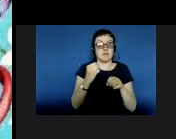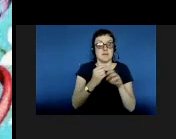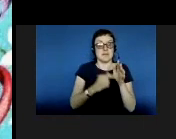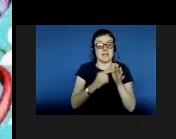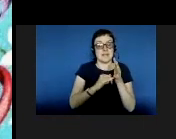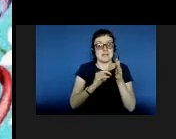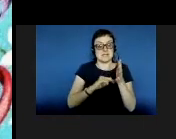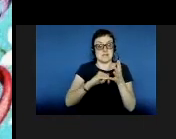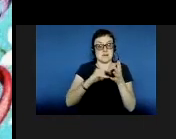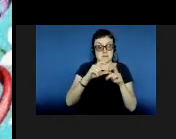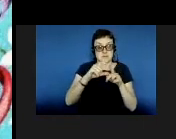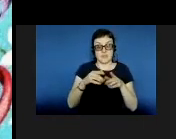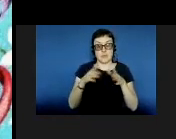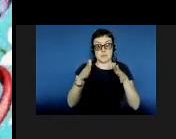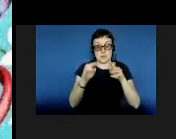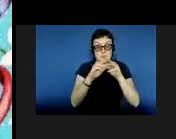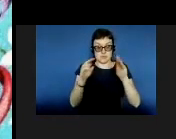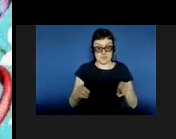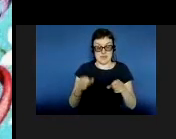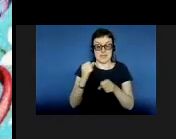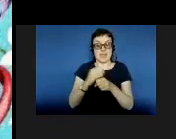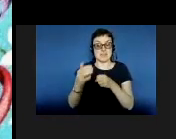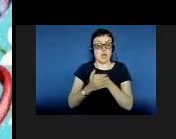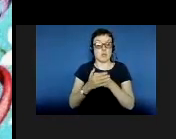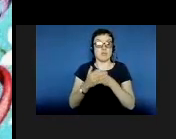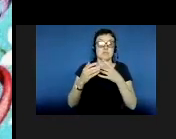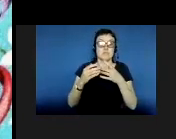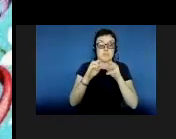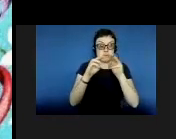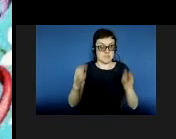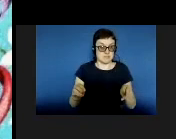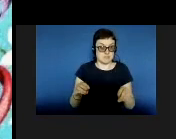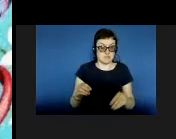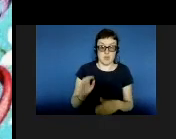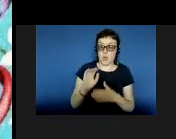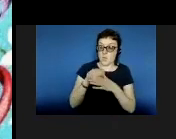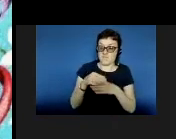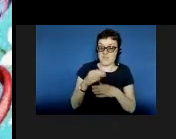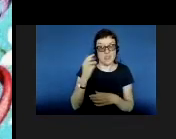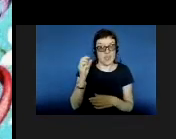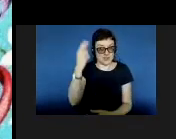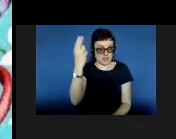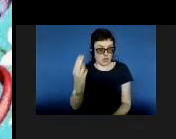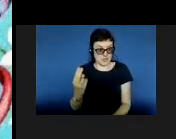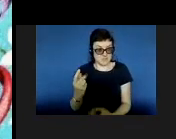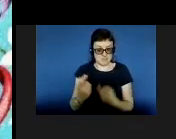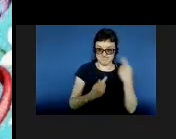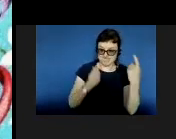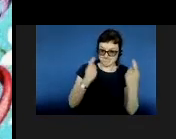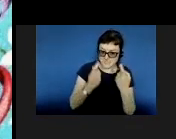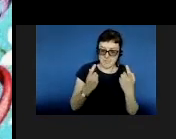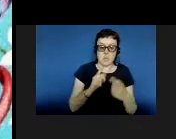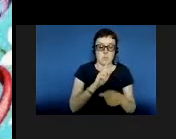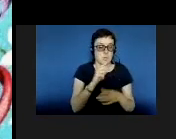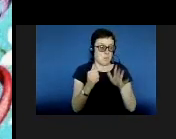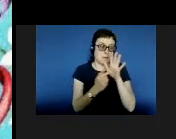Glasgow. So over 30 outside-in artists worked on the project, exploring these collections and finding themes, objects, and people that